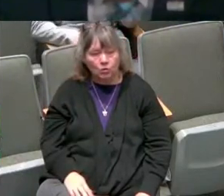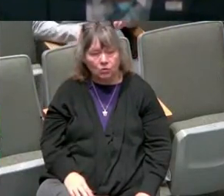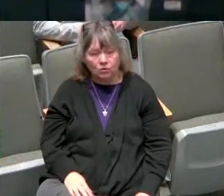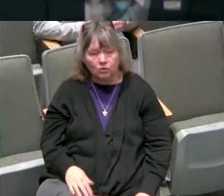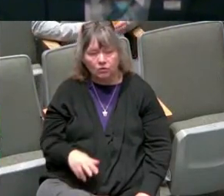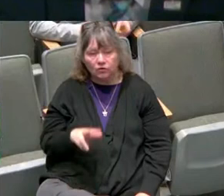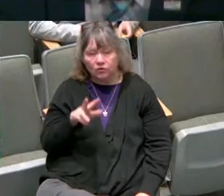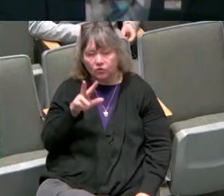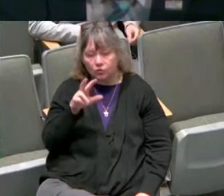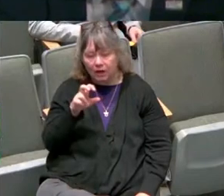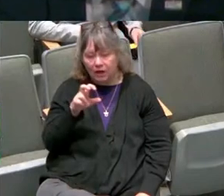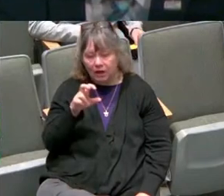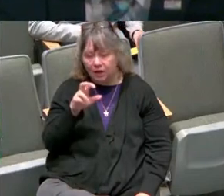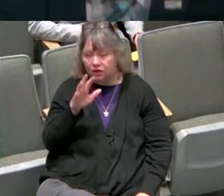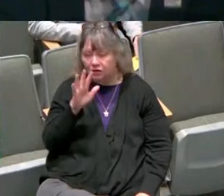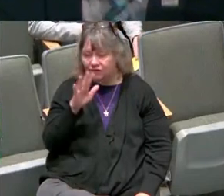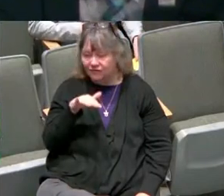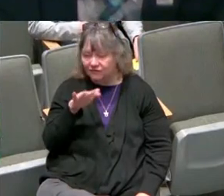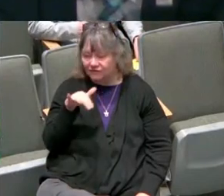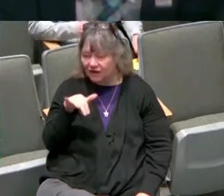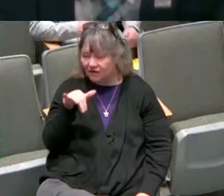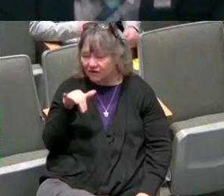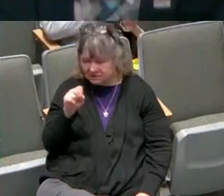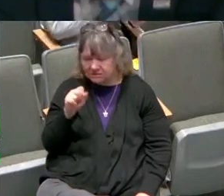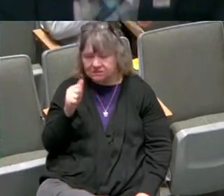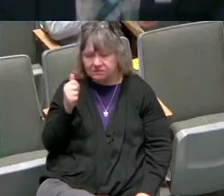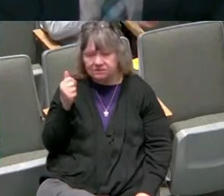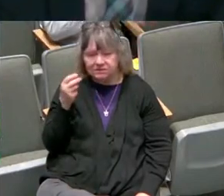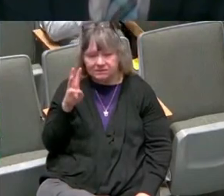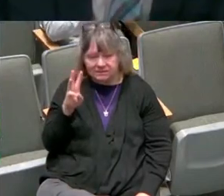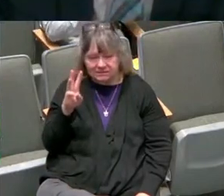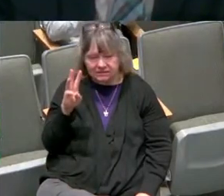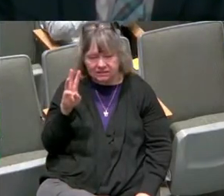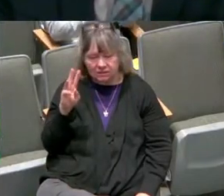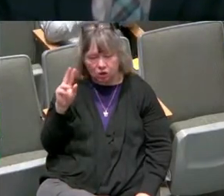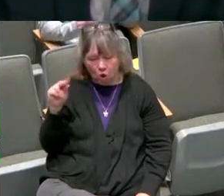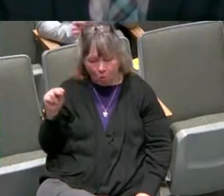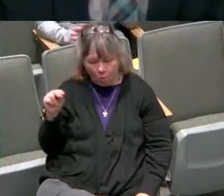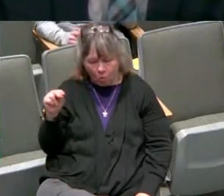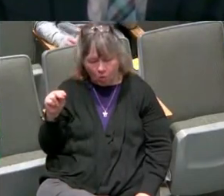355 yay 16 names